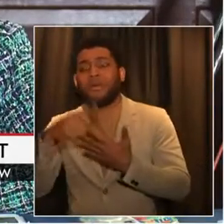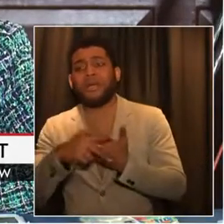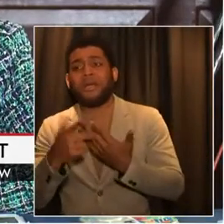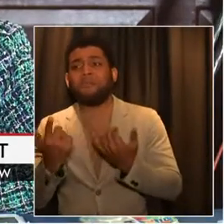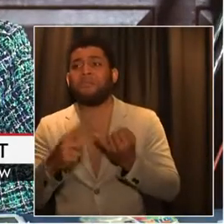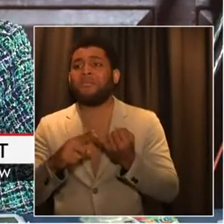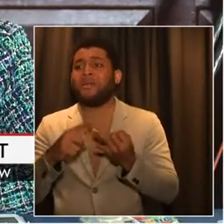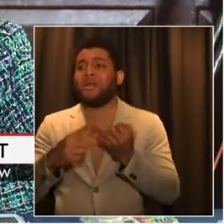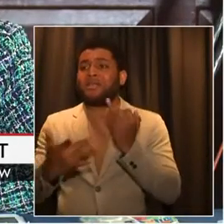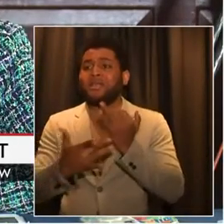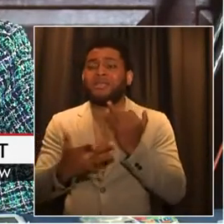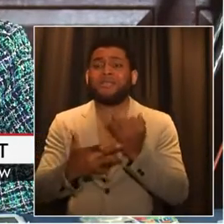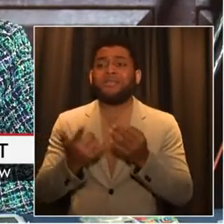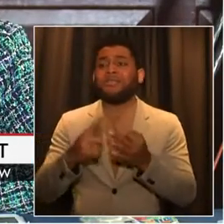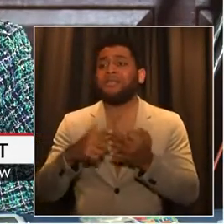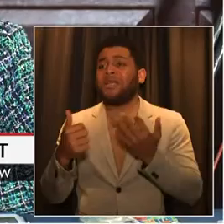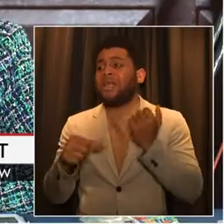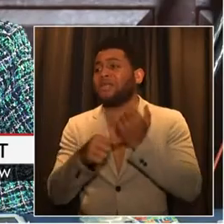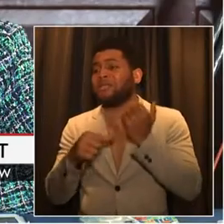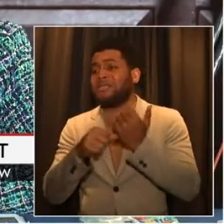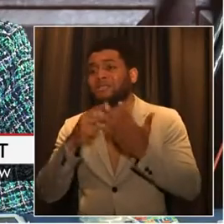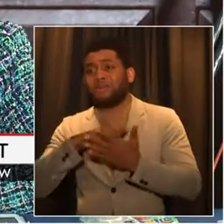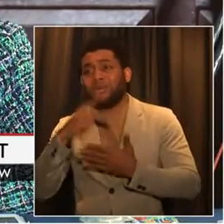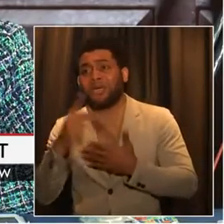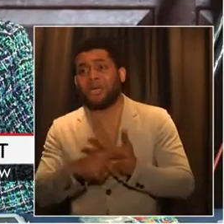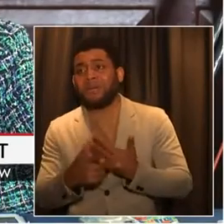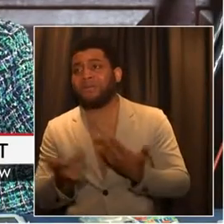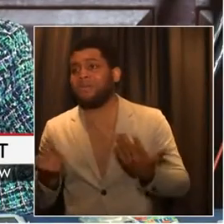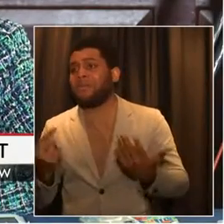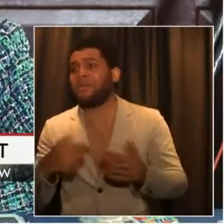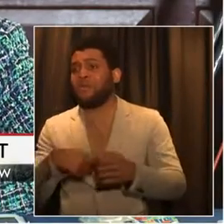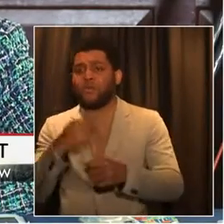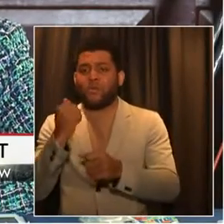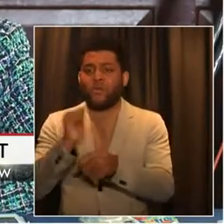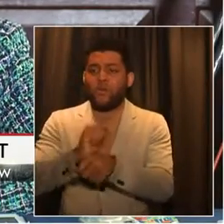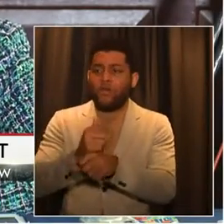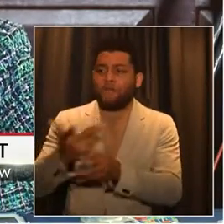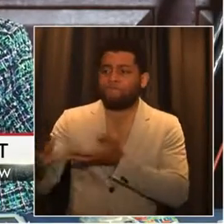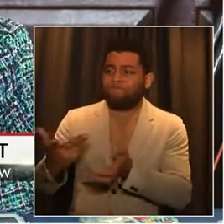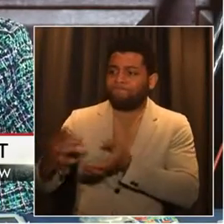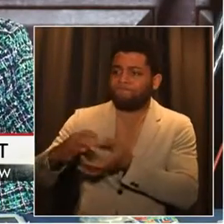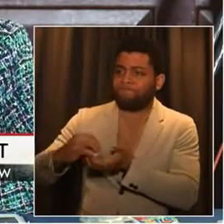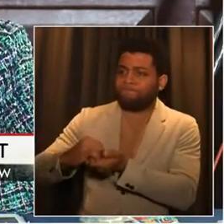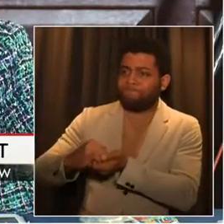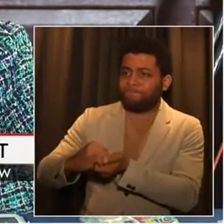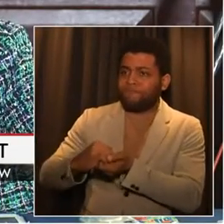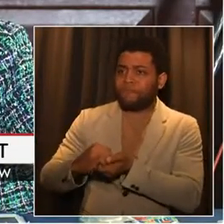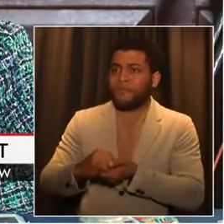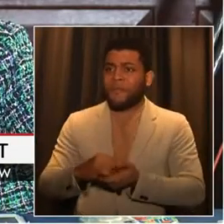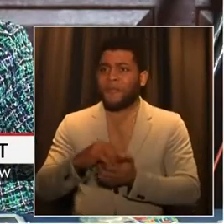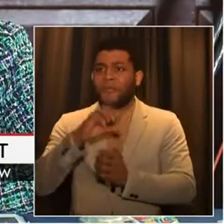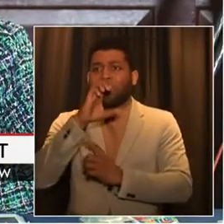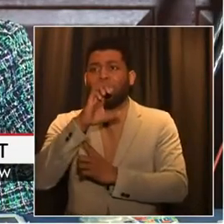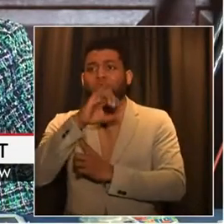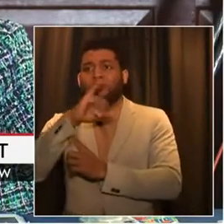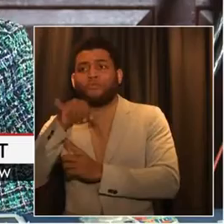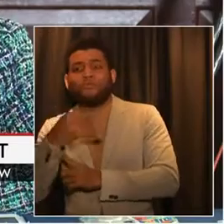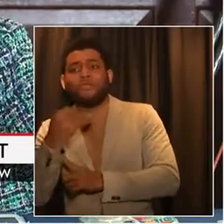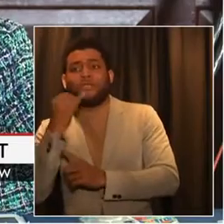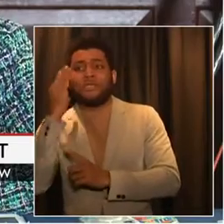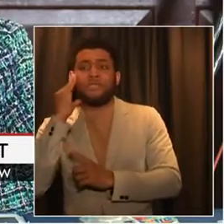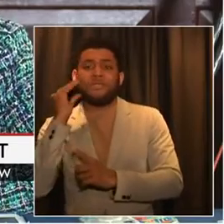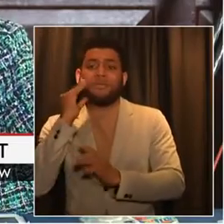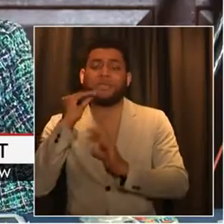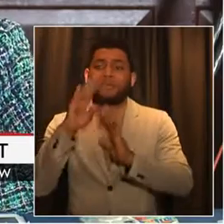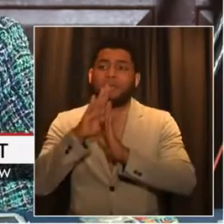programs to work with people who have criminal justice background to also start businesses. So